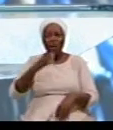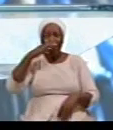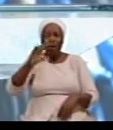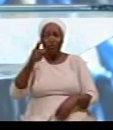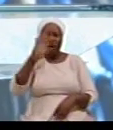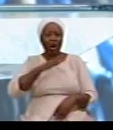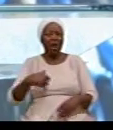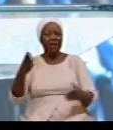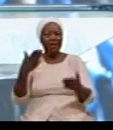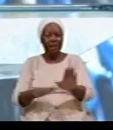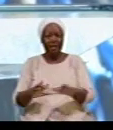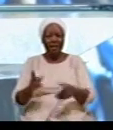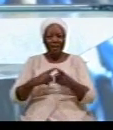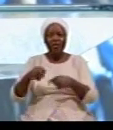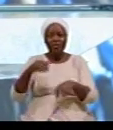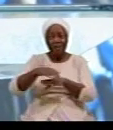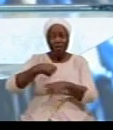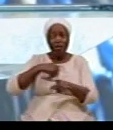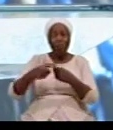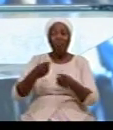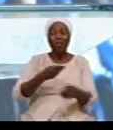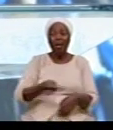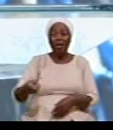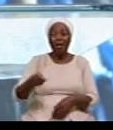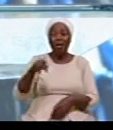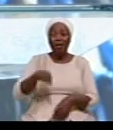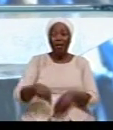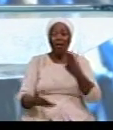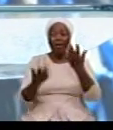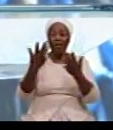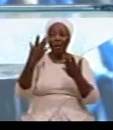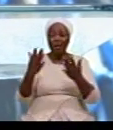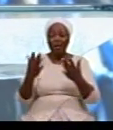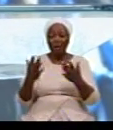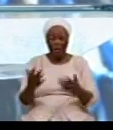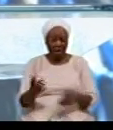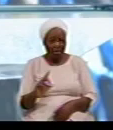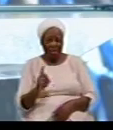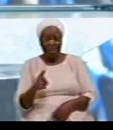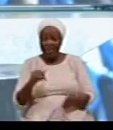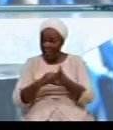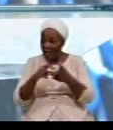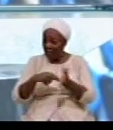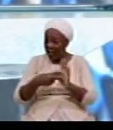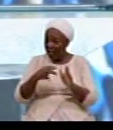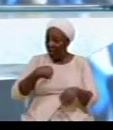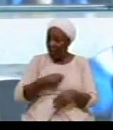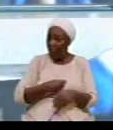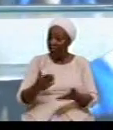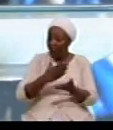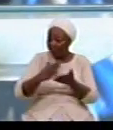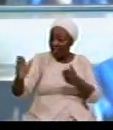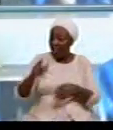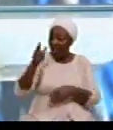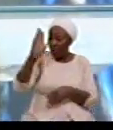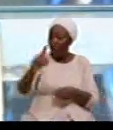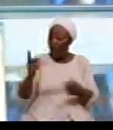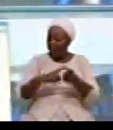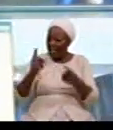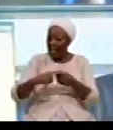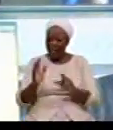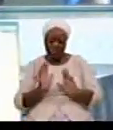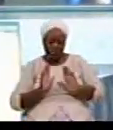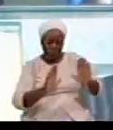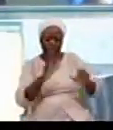want to send me to hell. It means I abandon God, I curse God, I push God